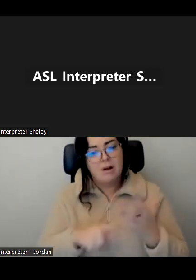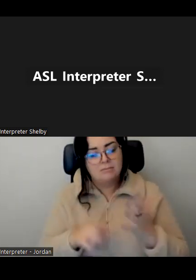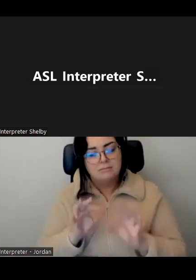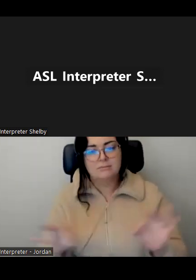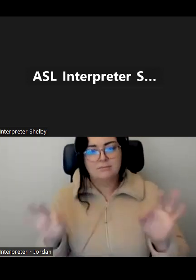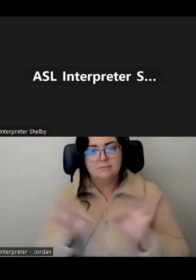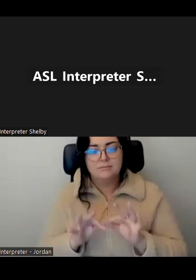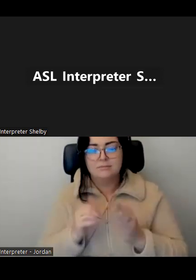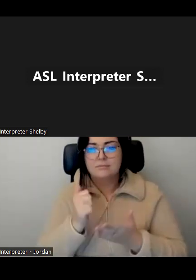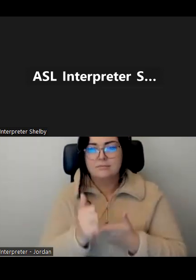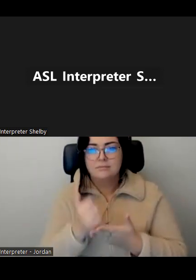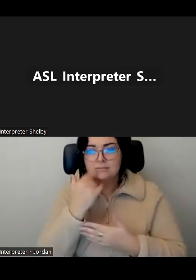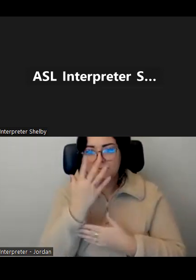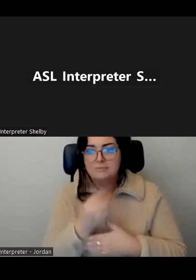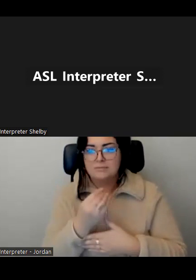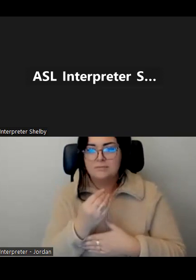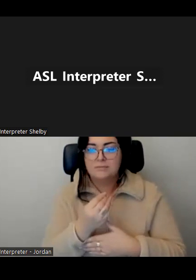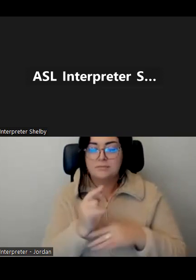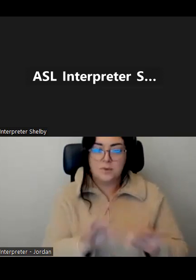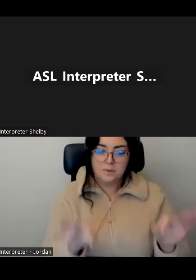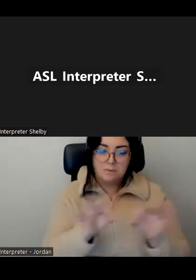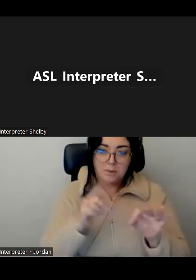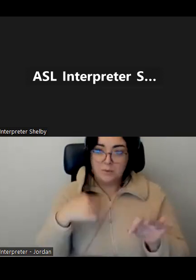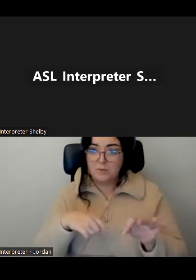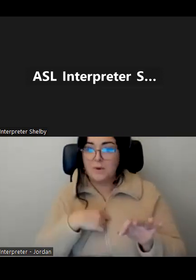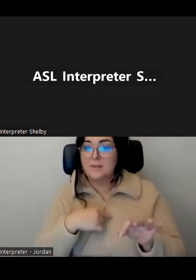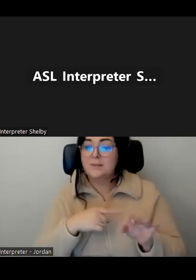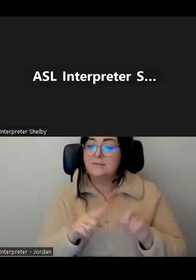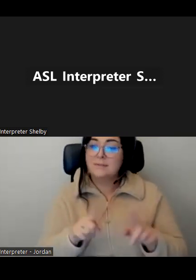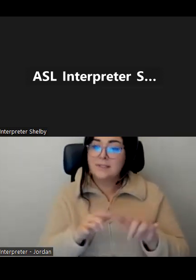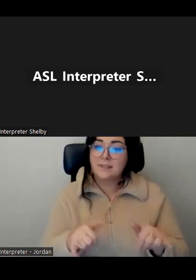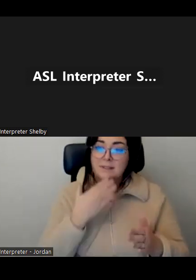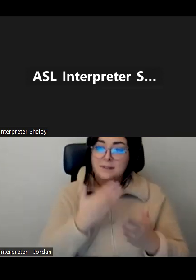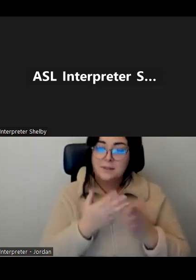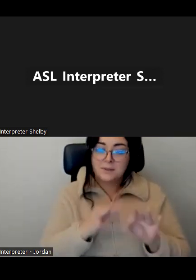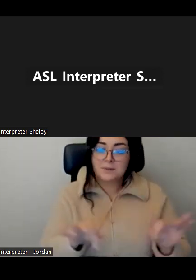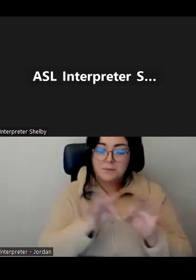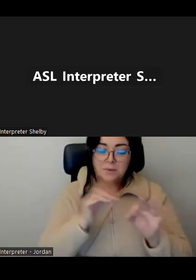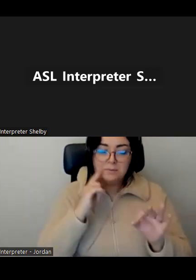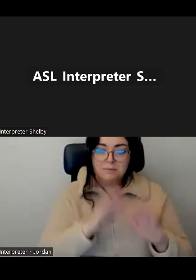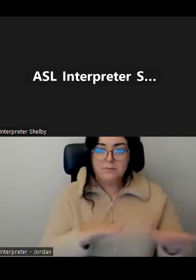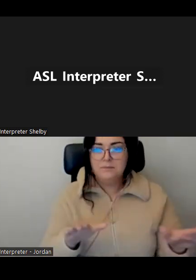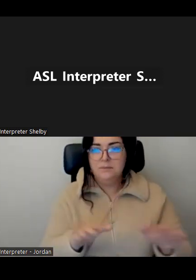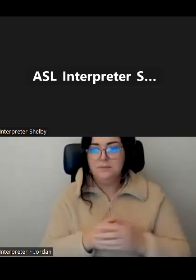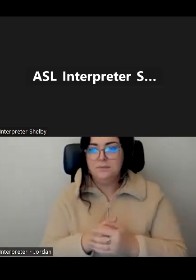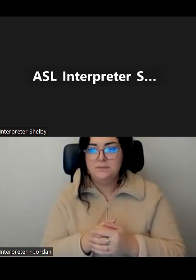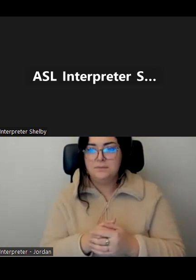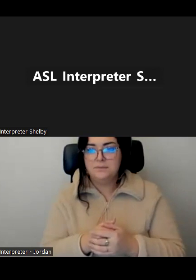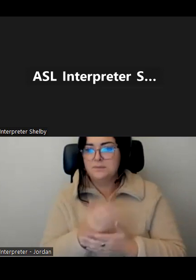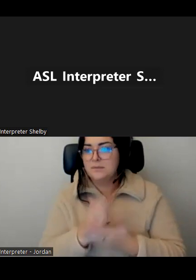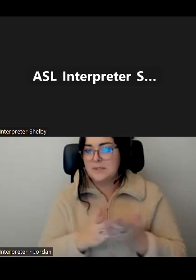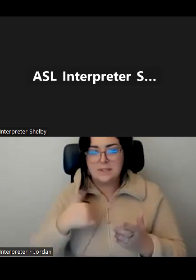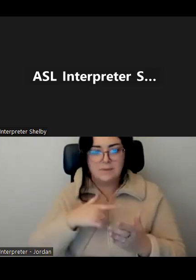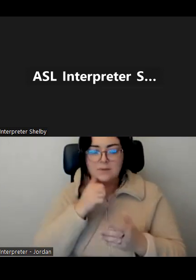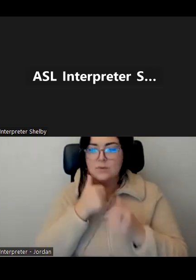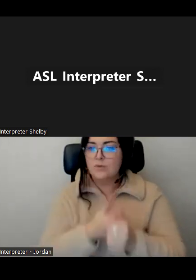and they're just as important for us as they are for children and toddlers. Yet a lot of us, we don't really follow a good sleep